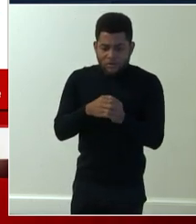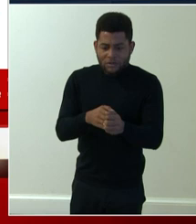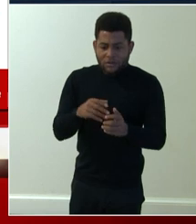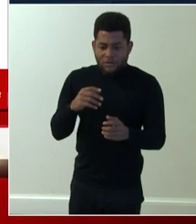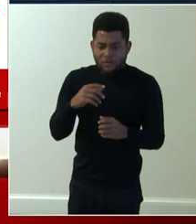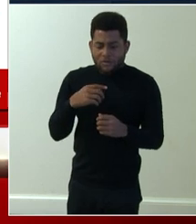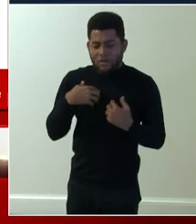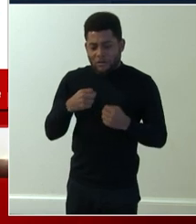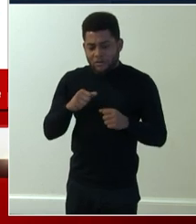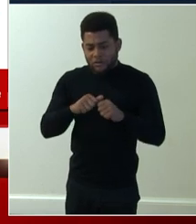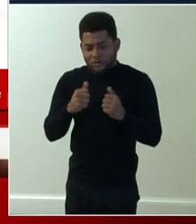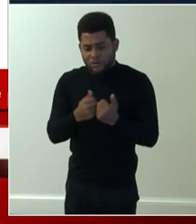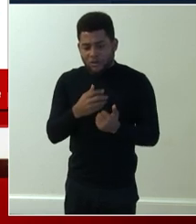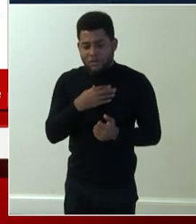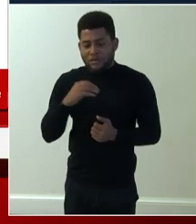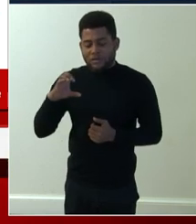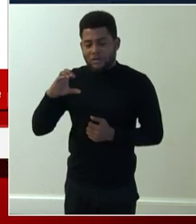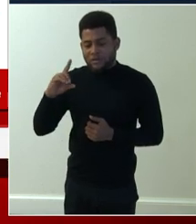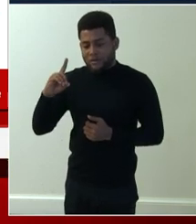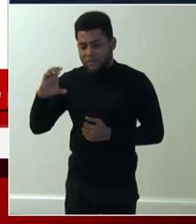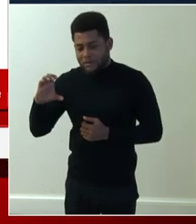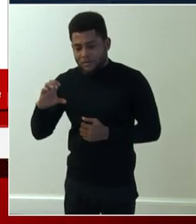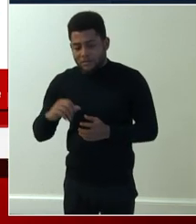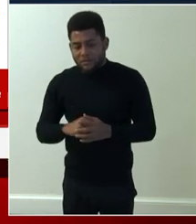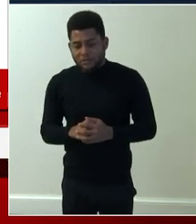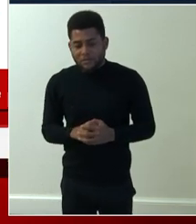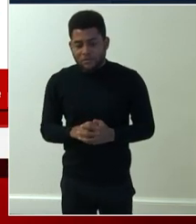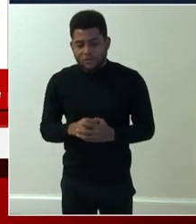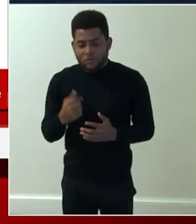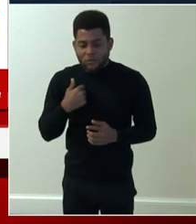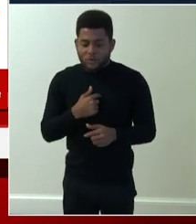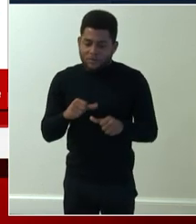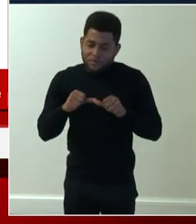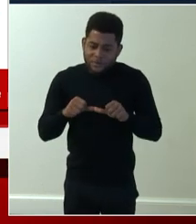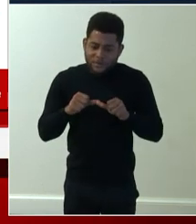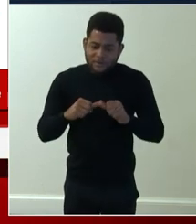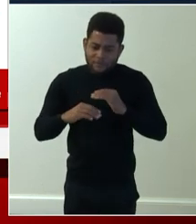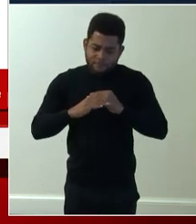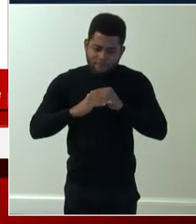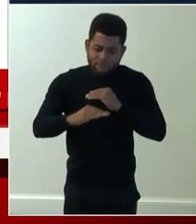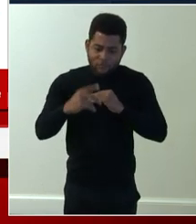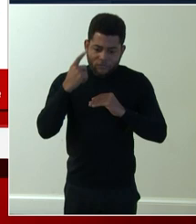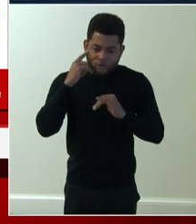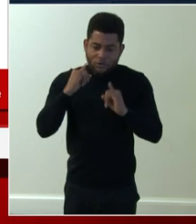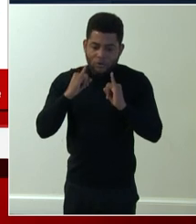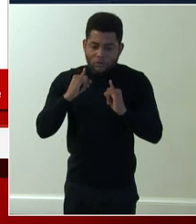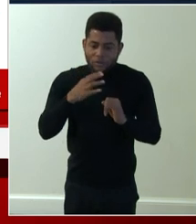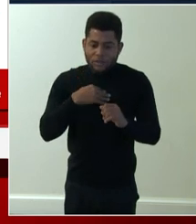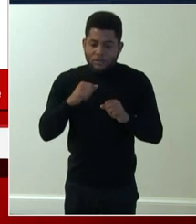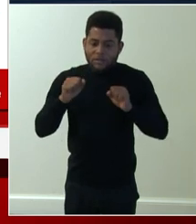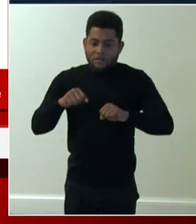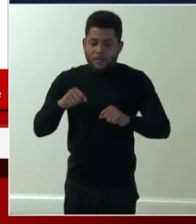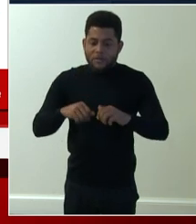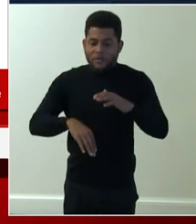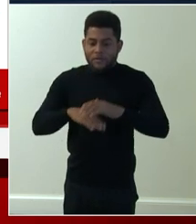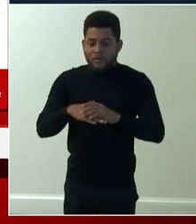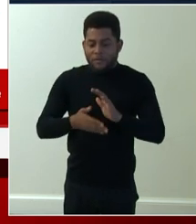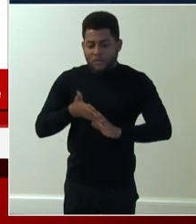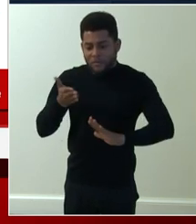then also we'll consider continuity of instruction along with capacity for operations. Thank